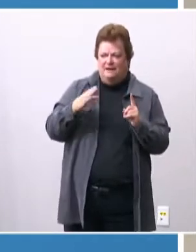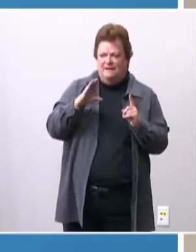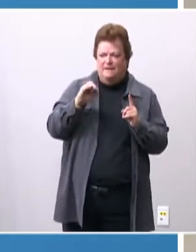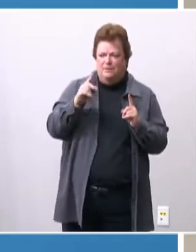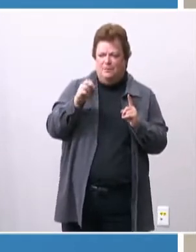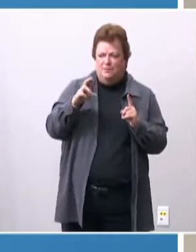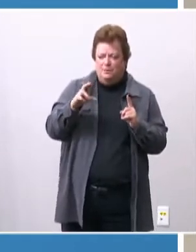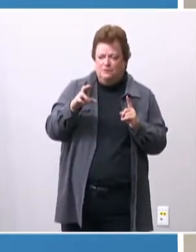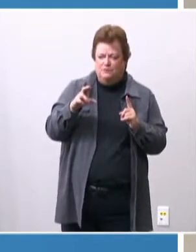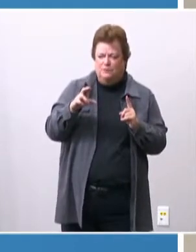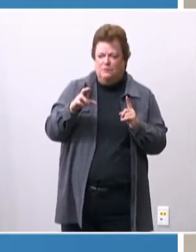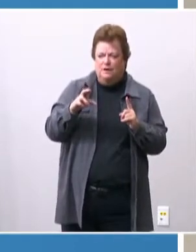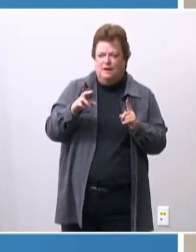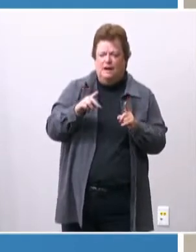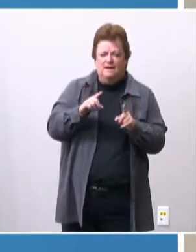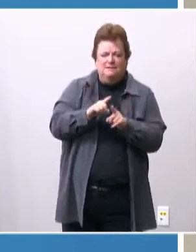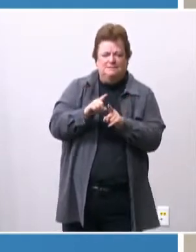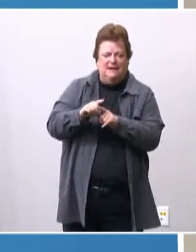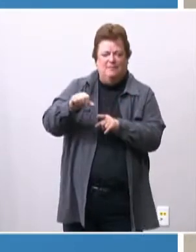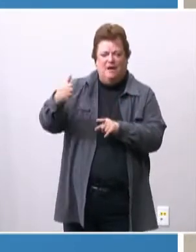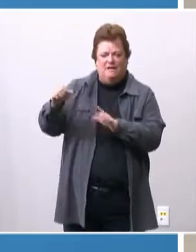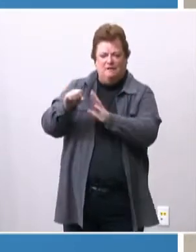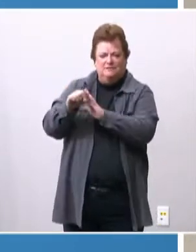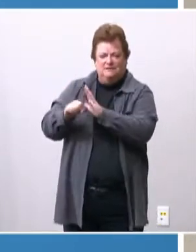as some other states and cities have done?